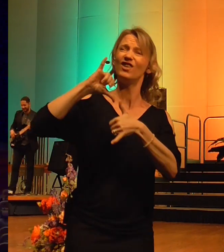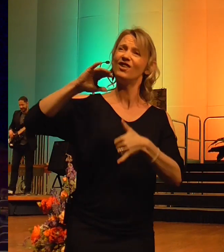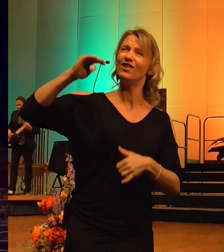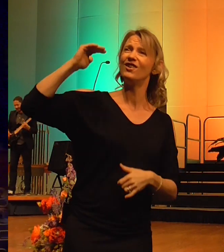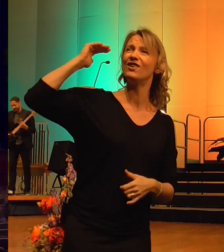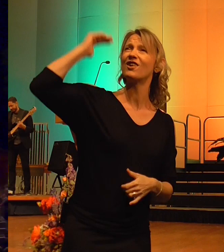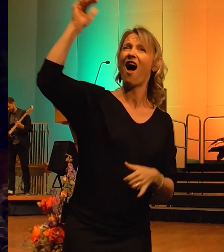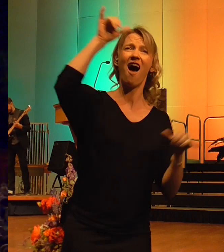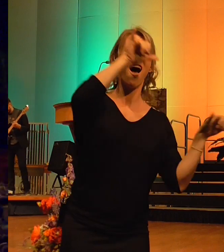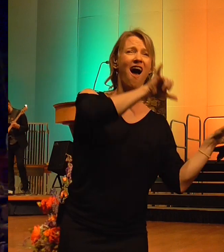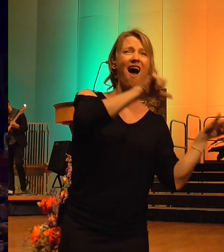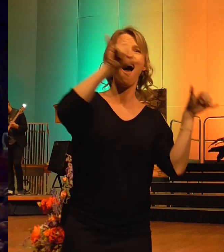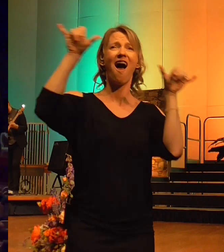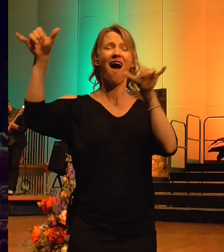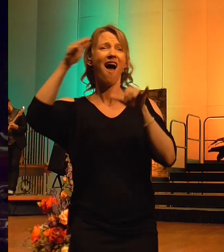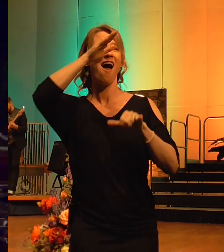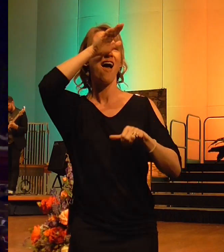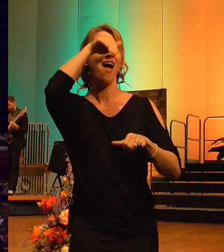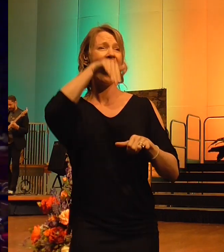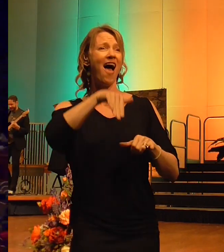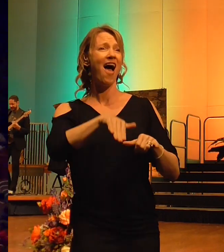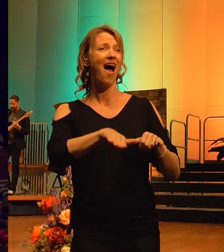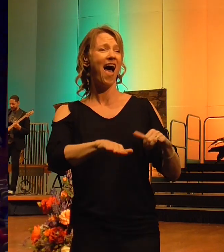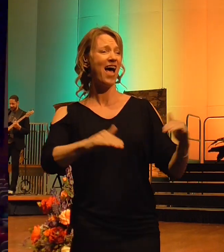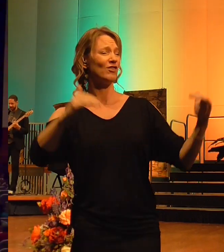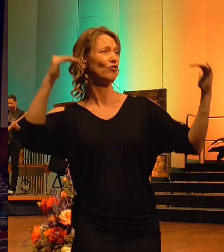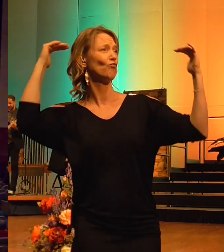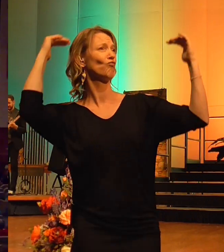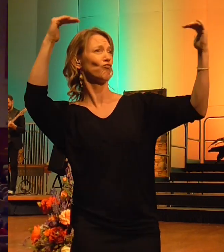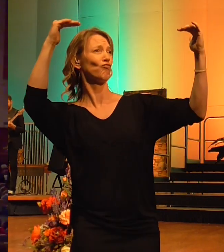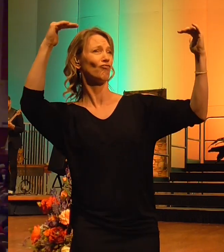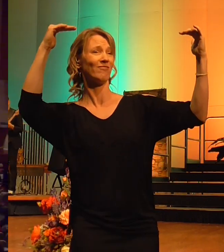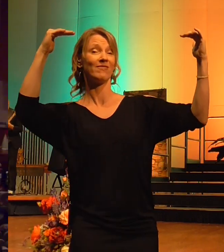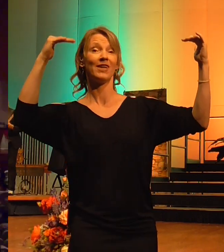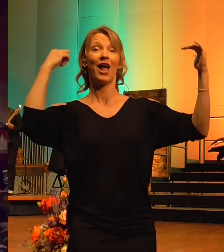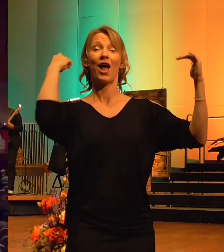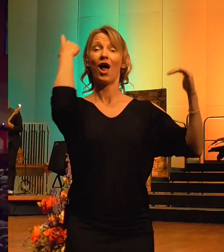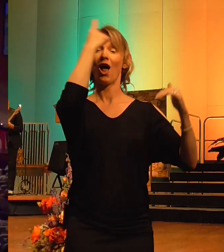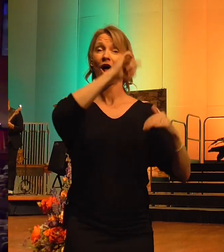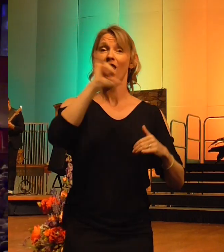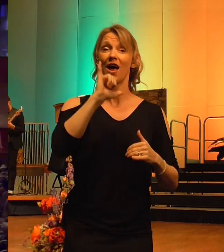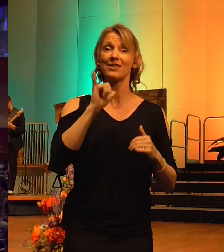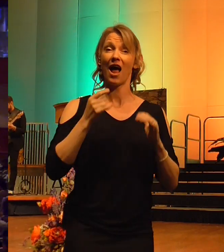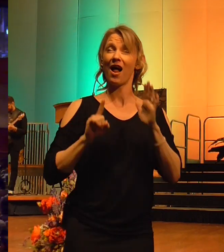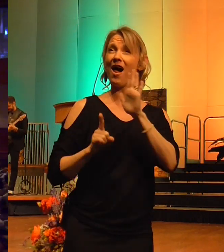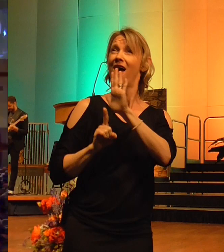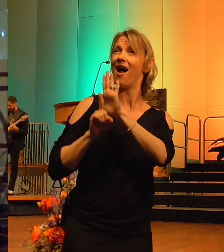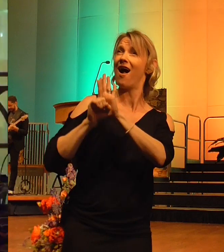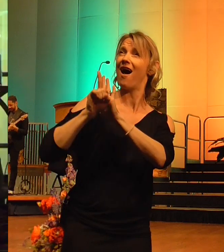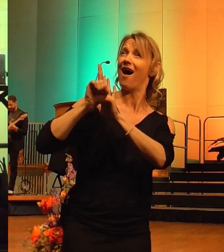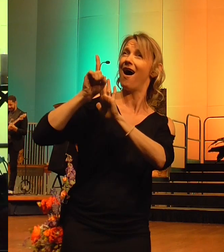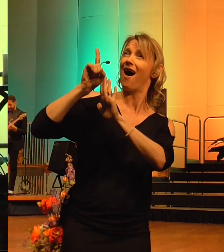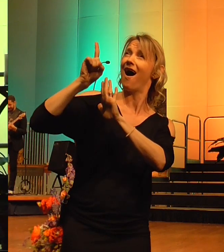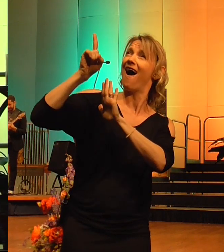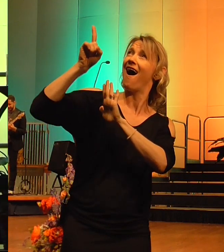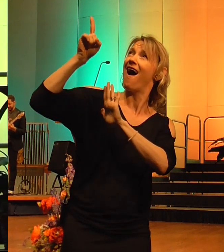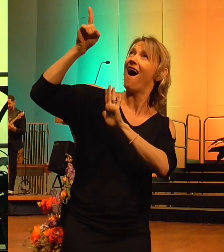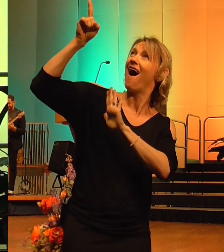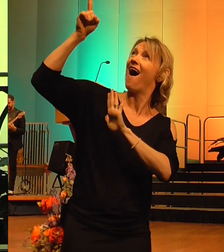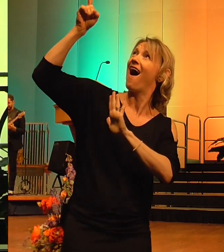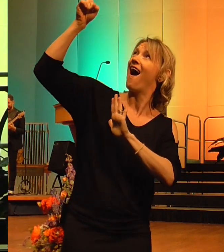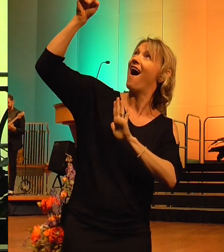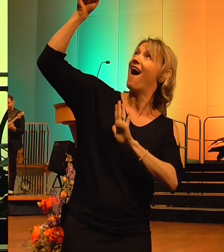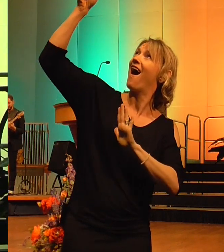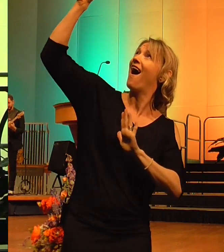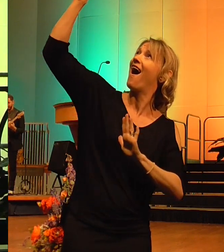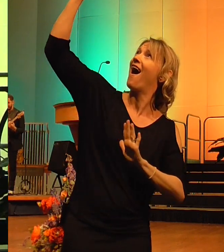an elephant's eye, and it looks like it's climbing clear up to